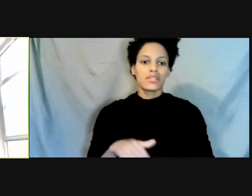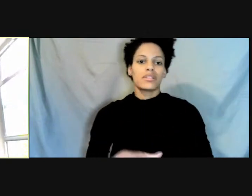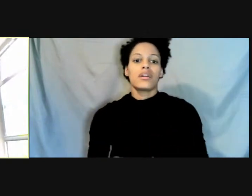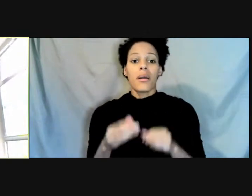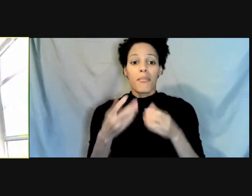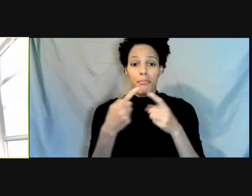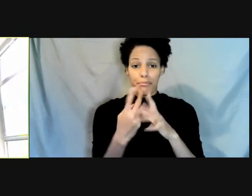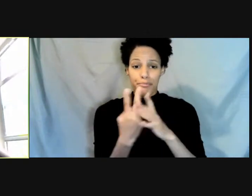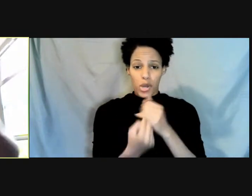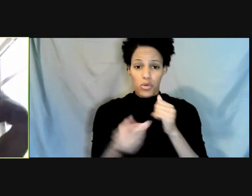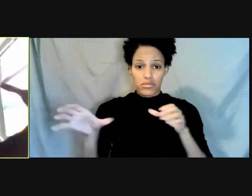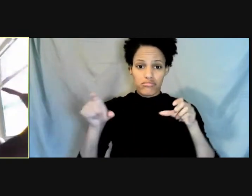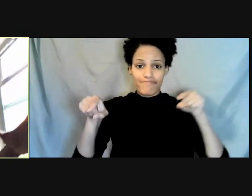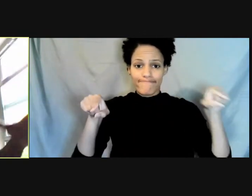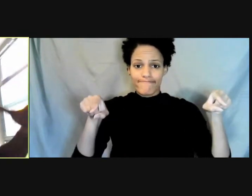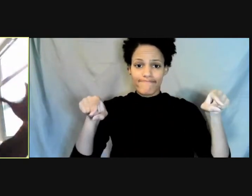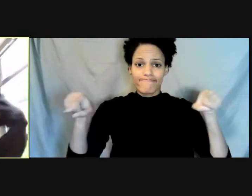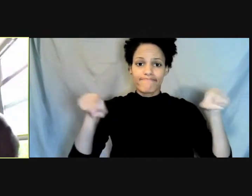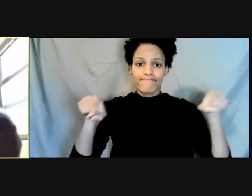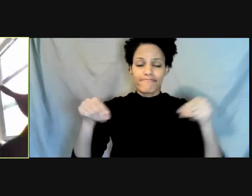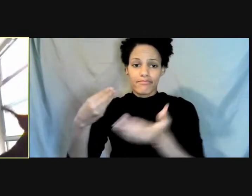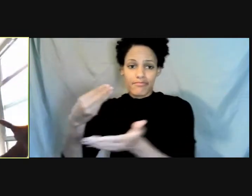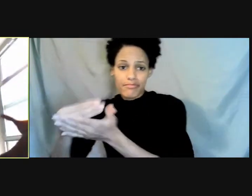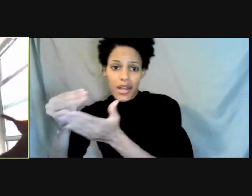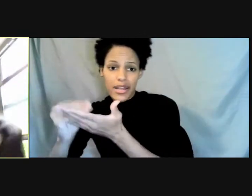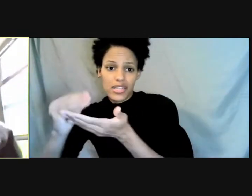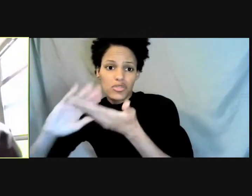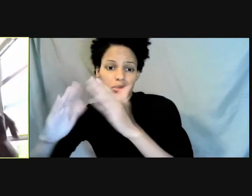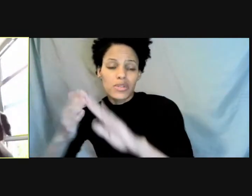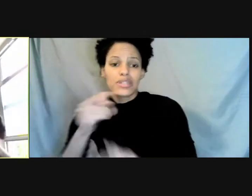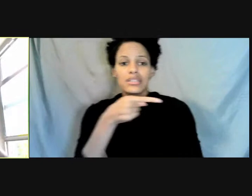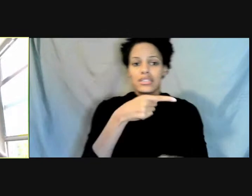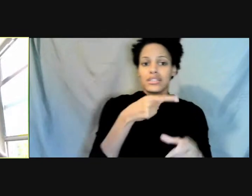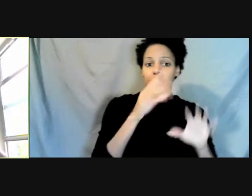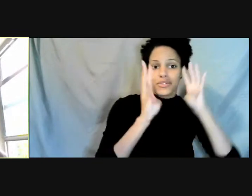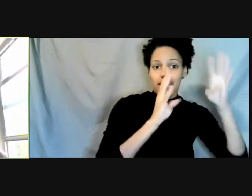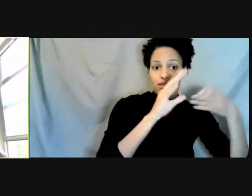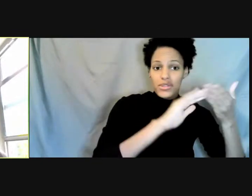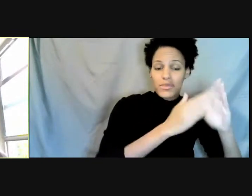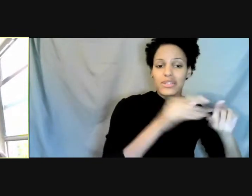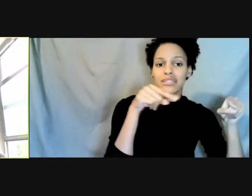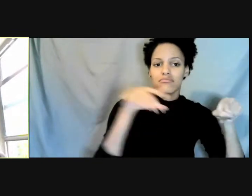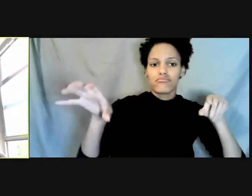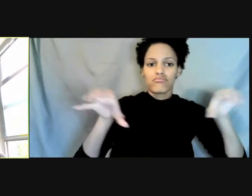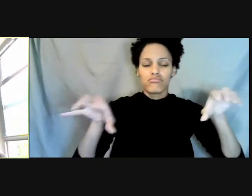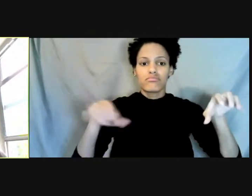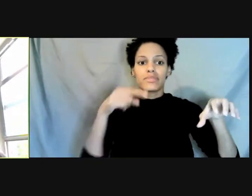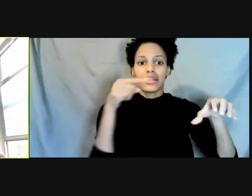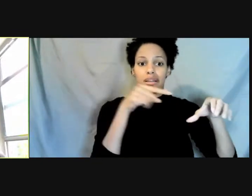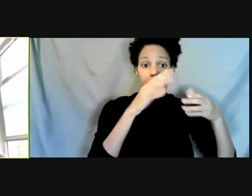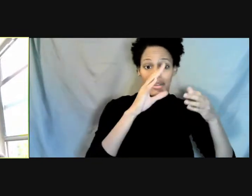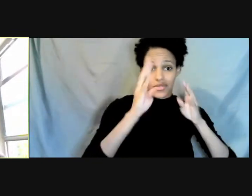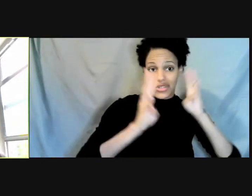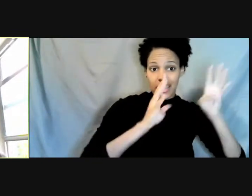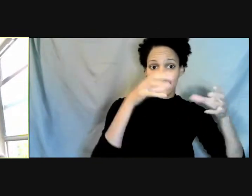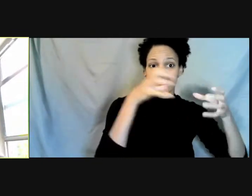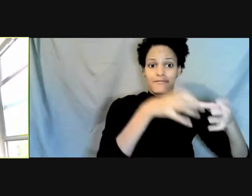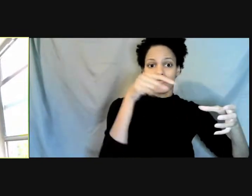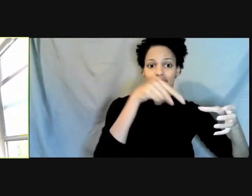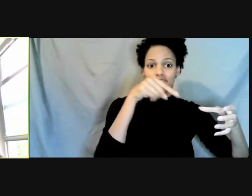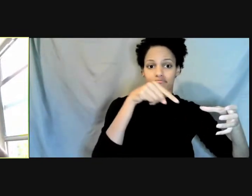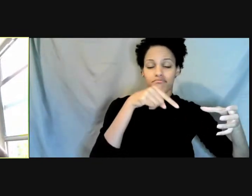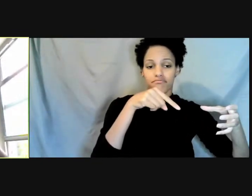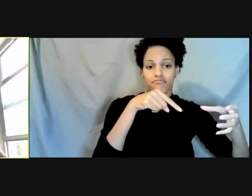me and my friends and family, where it's like a creative thing, community,